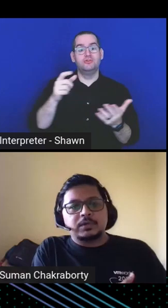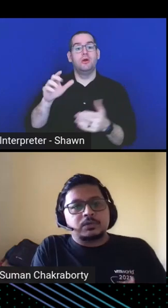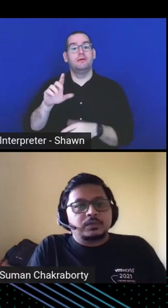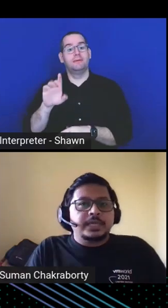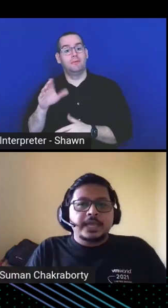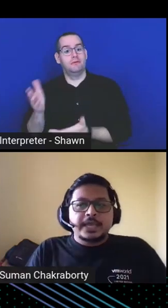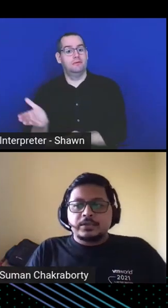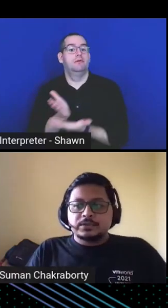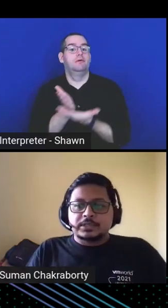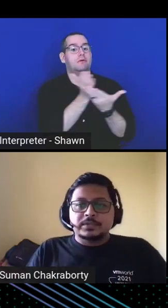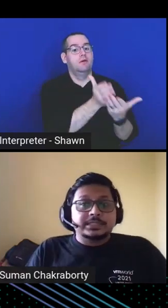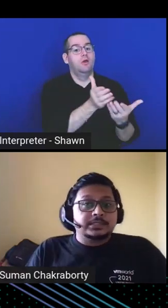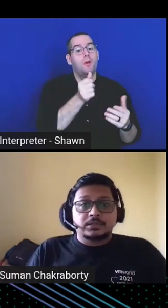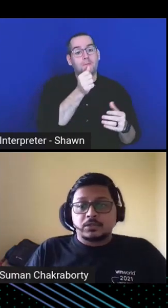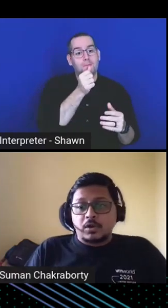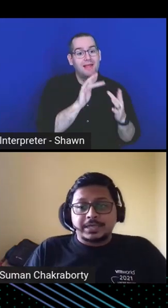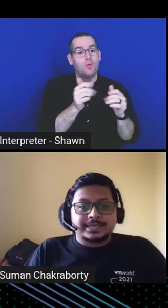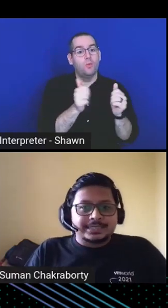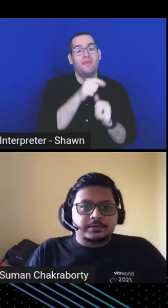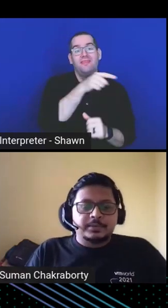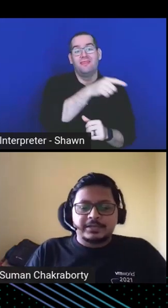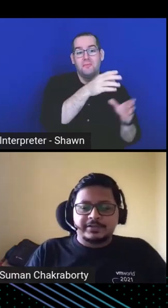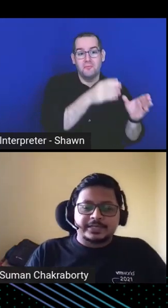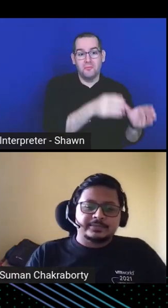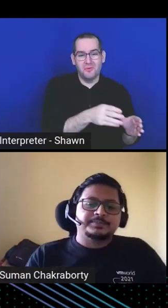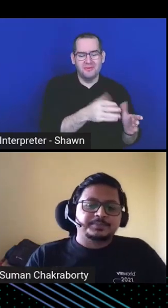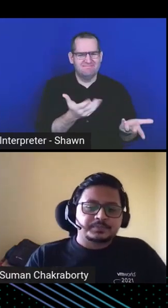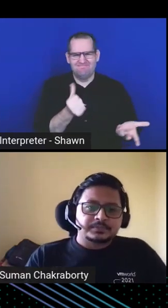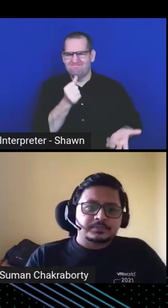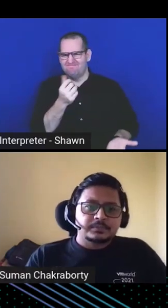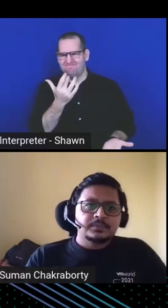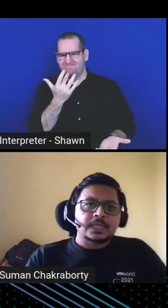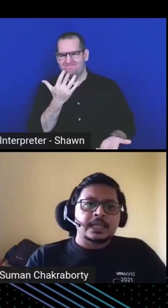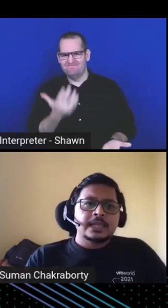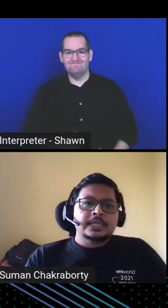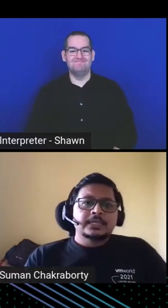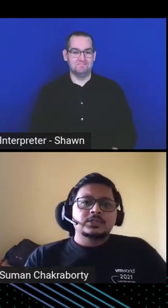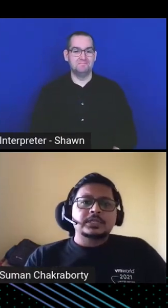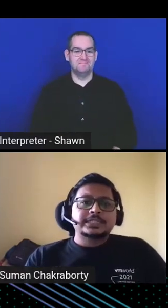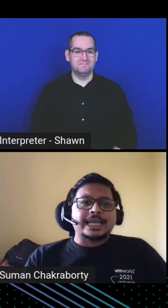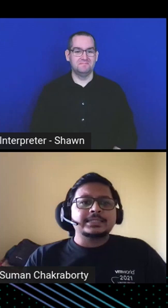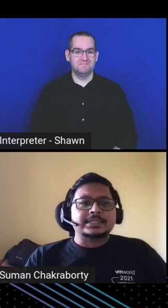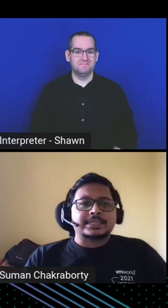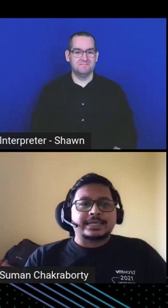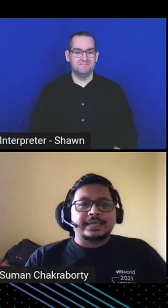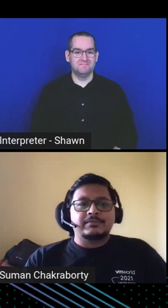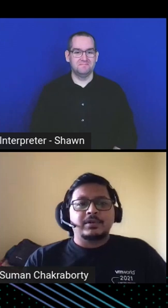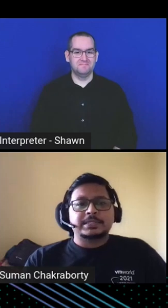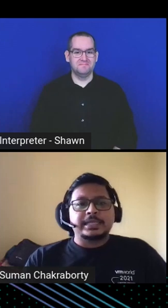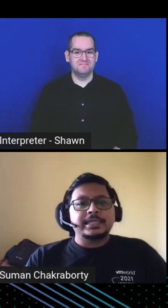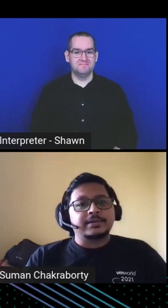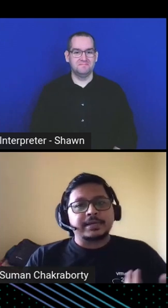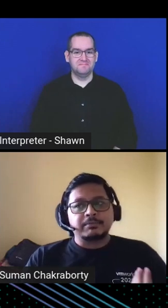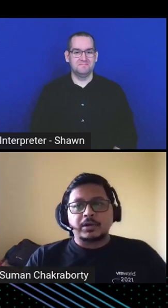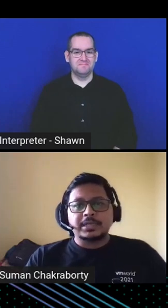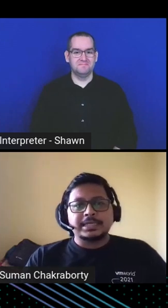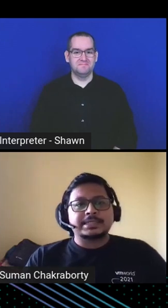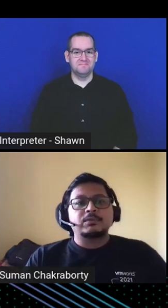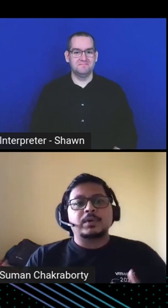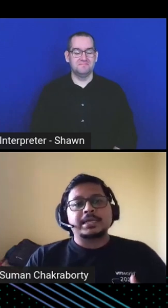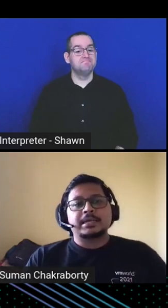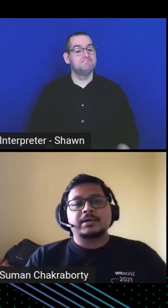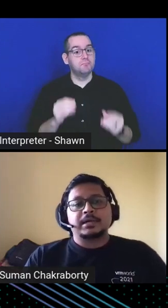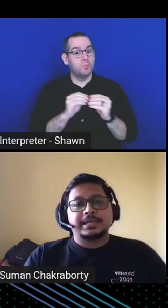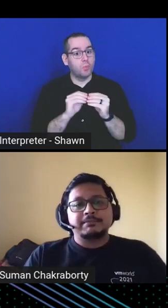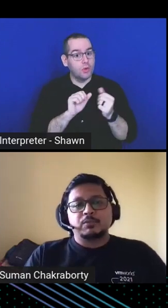private network to the user, which is not a desirable effect. So the challenges that involves in the current model is